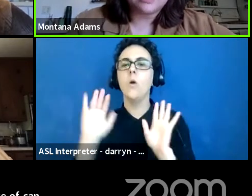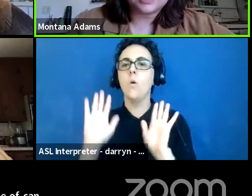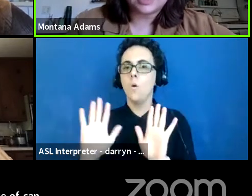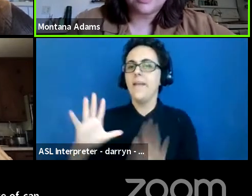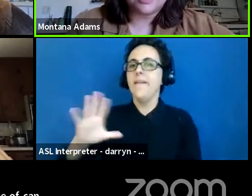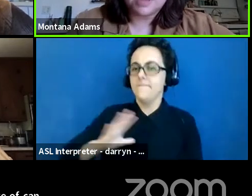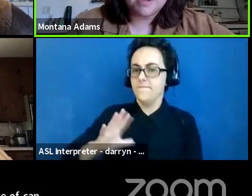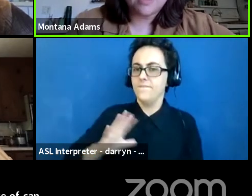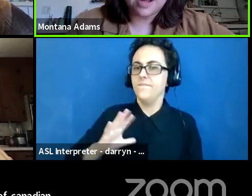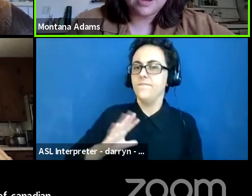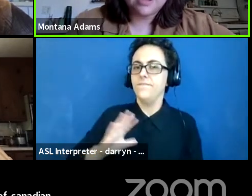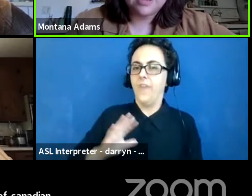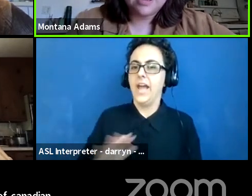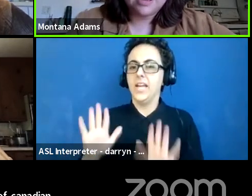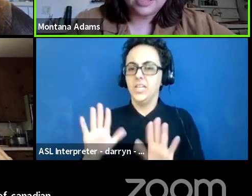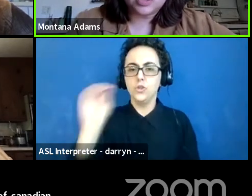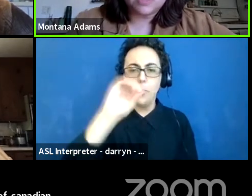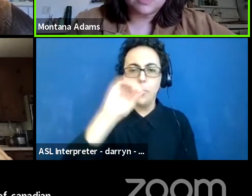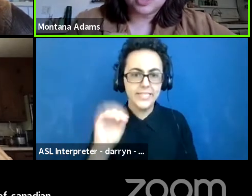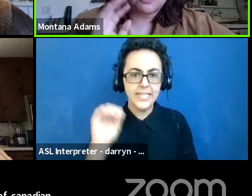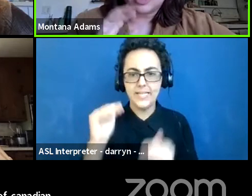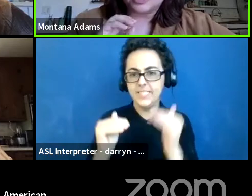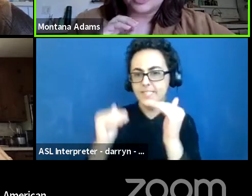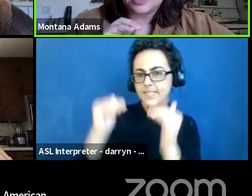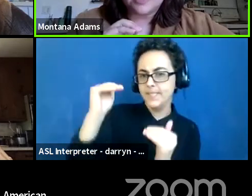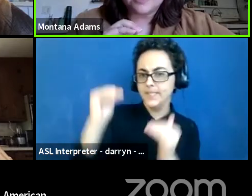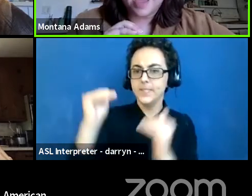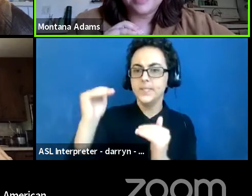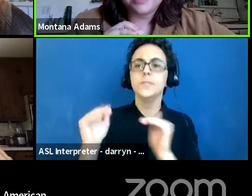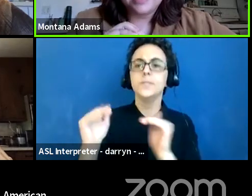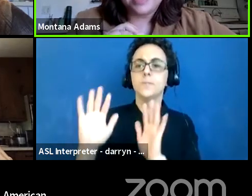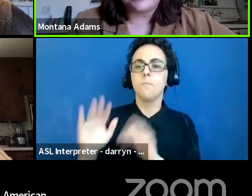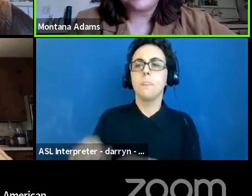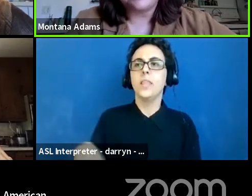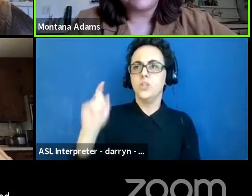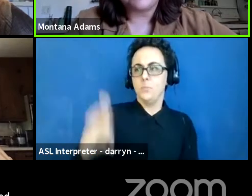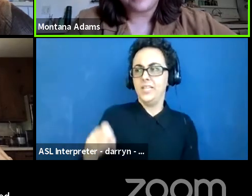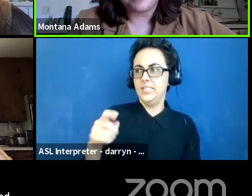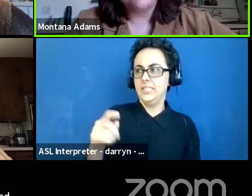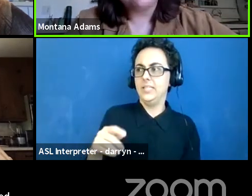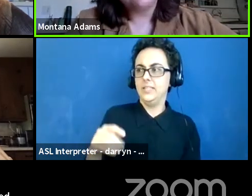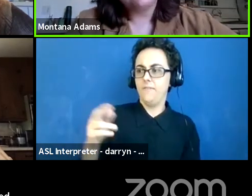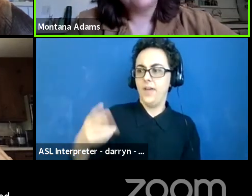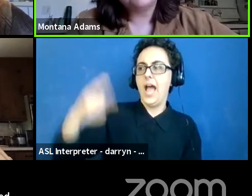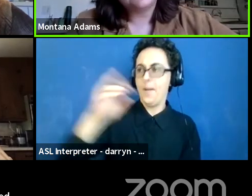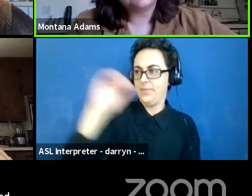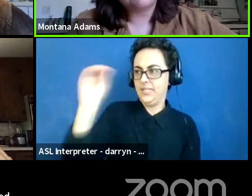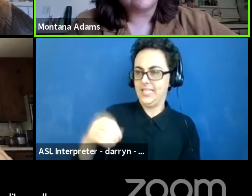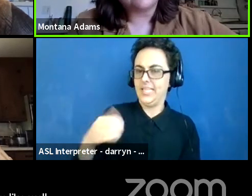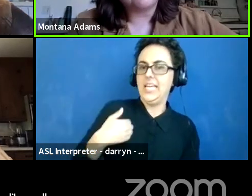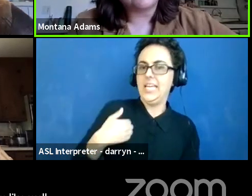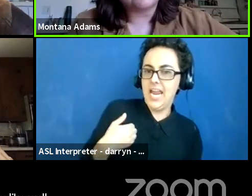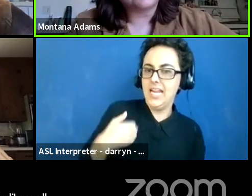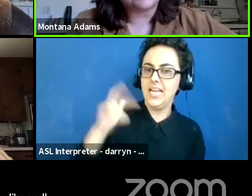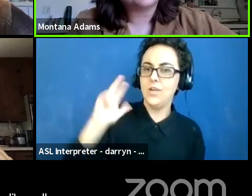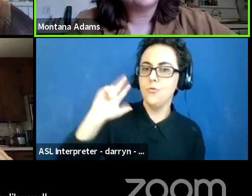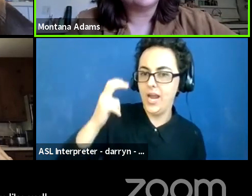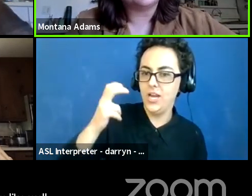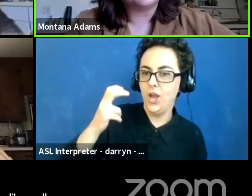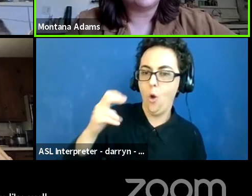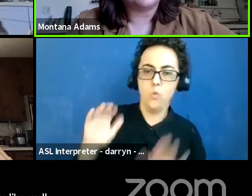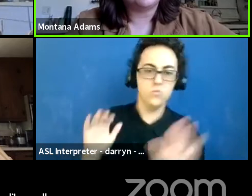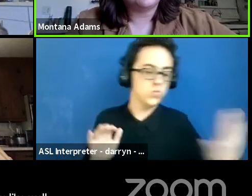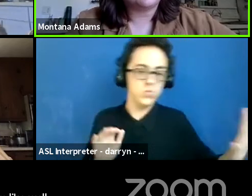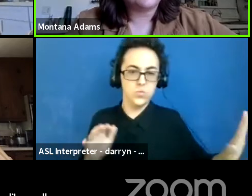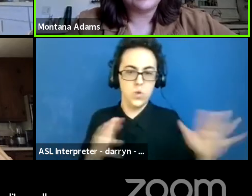on radios. It cannot be American. And so they were super concerned about that. And then I think about that, I'm like, well, if mostly the production